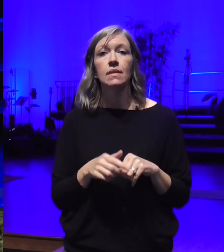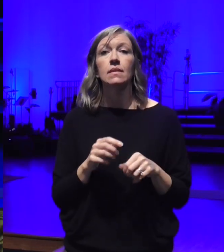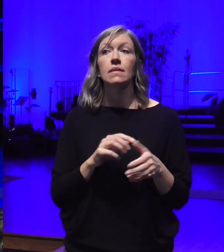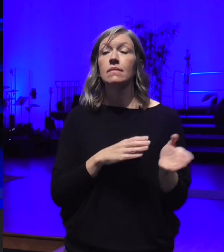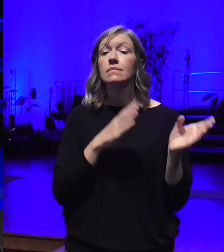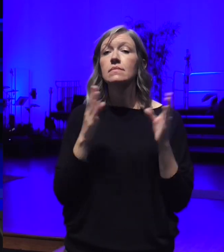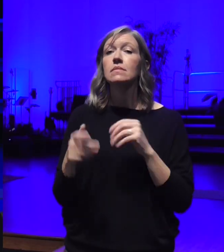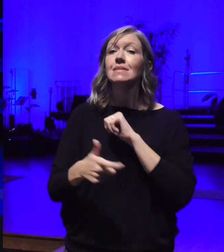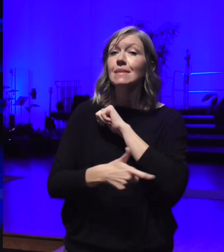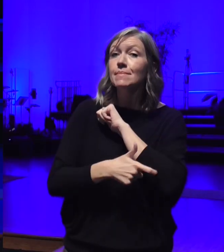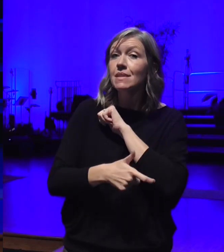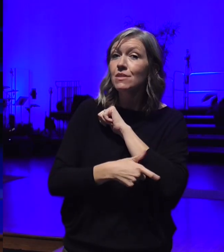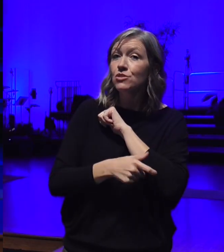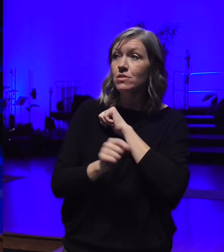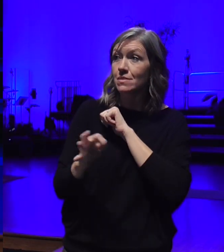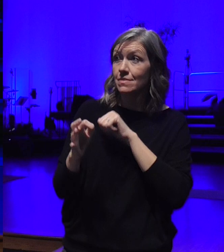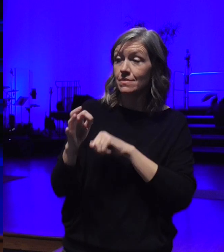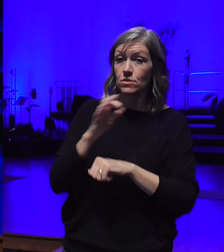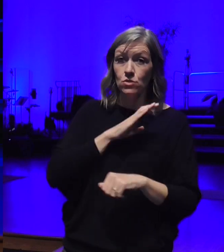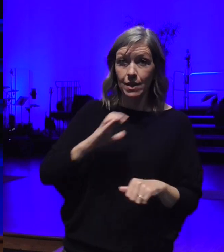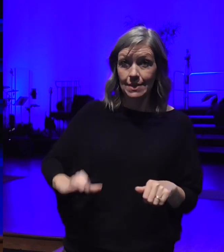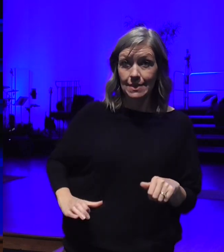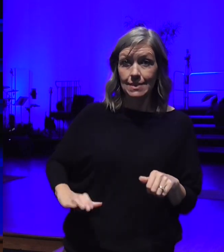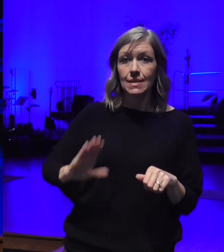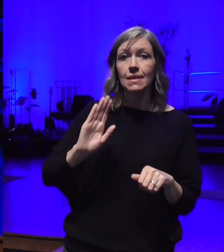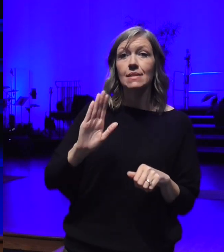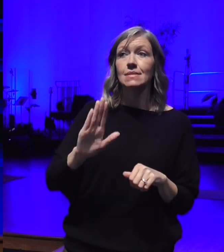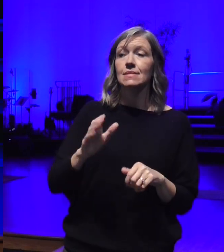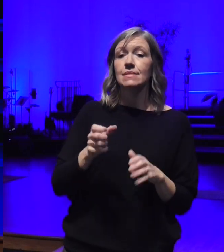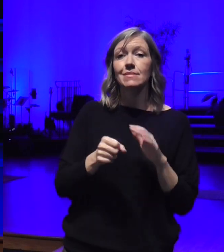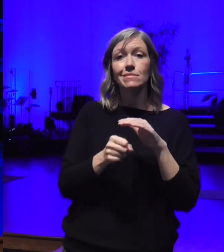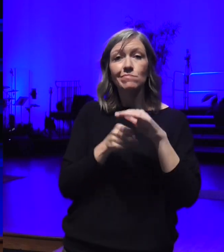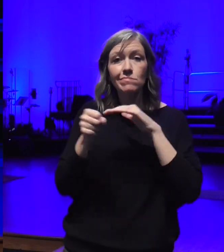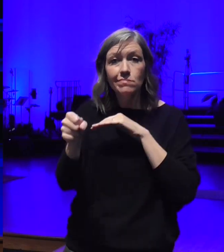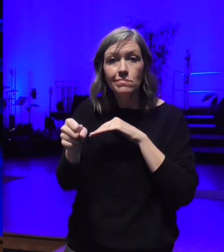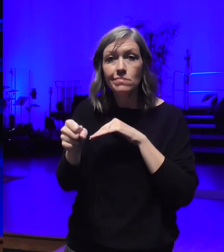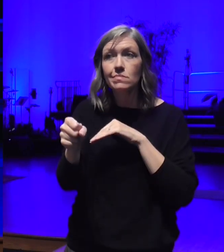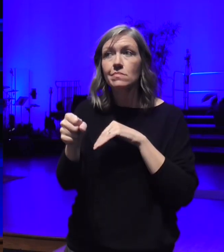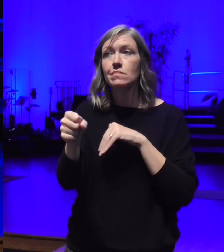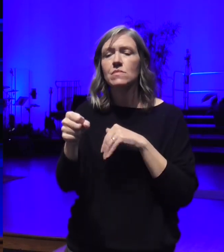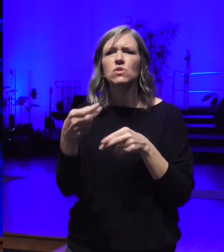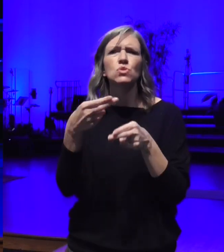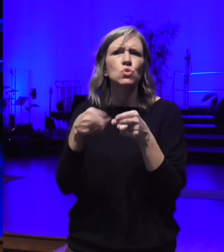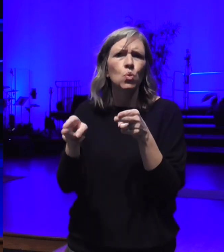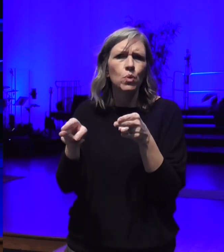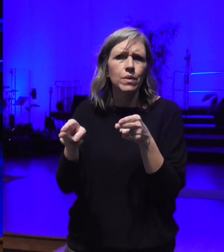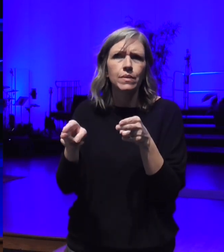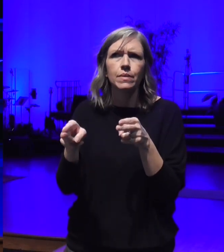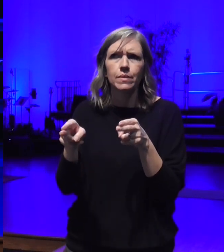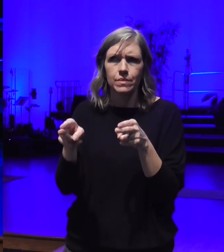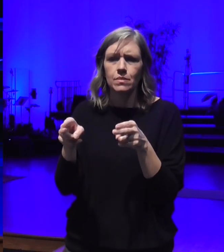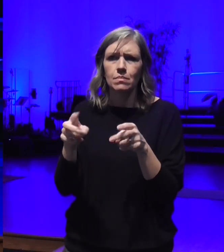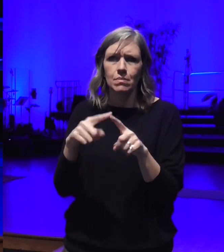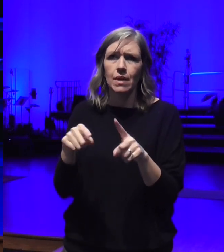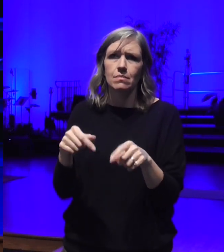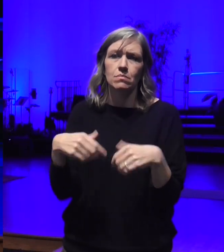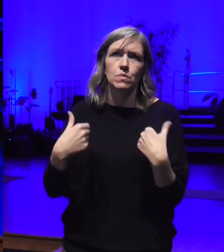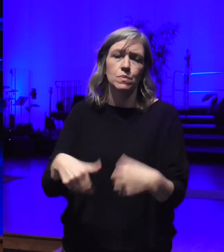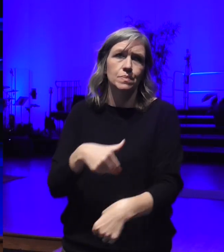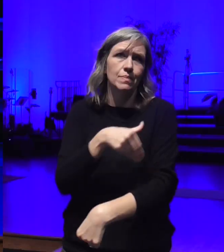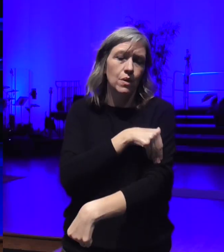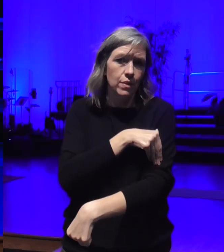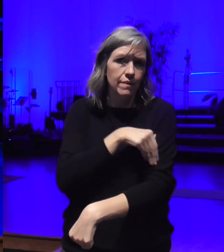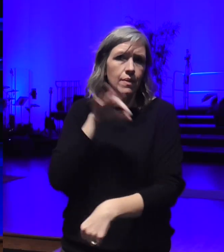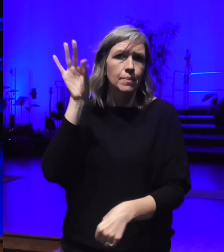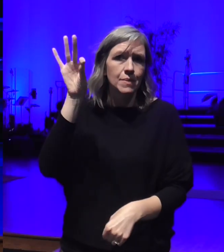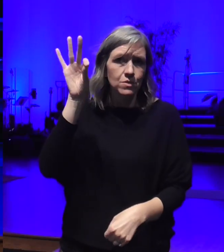or his self-imposed exile before he fulfills his short but profound ministry.